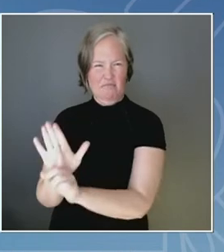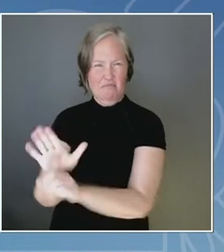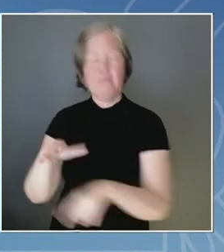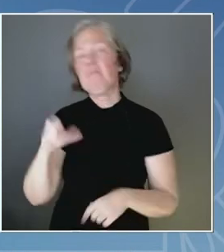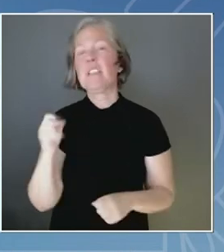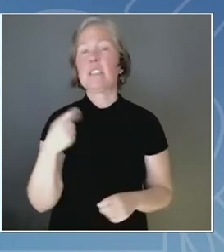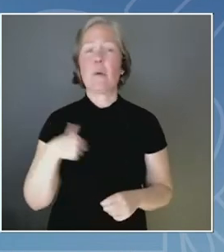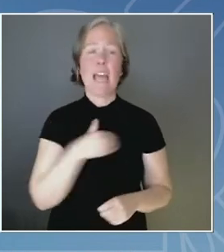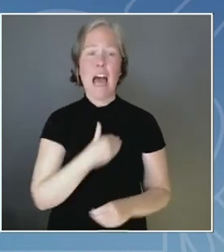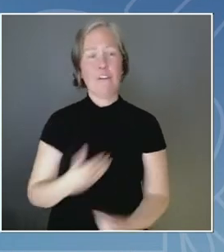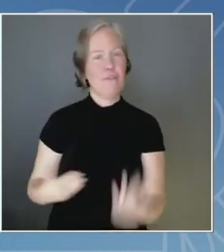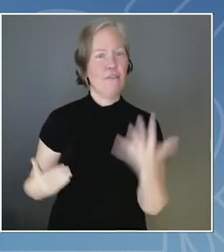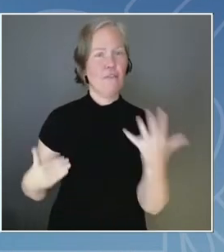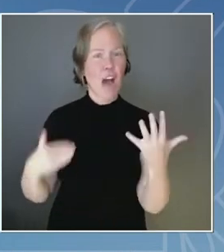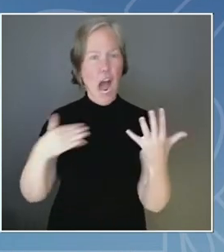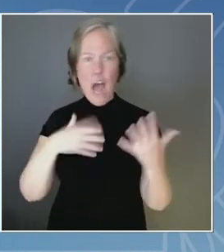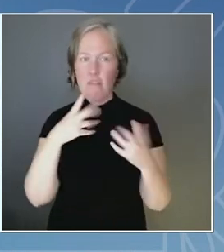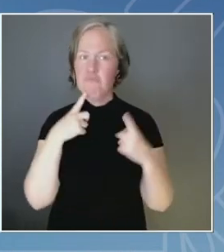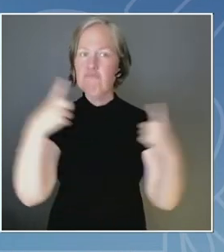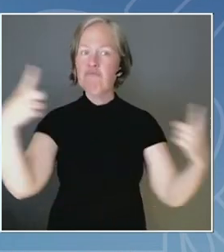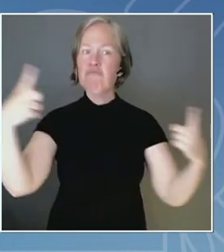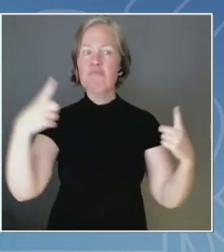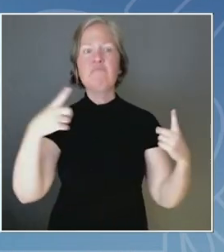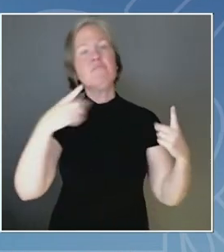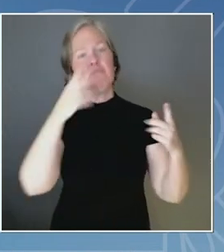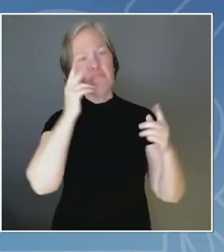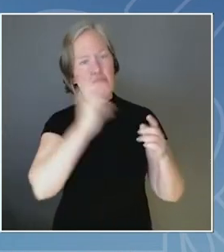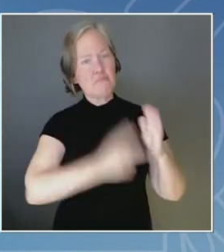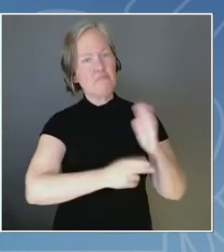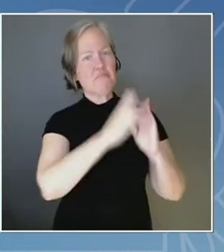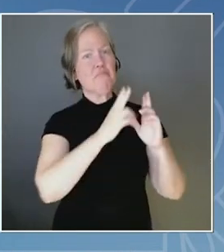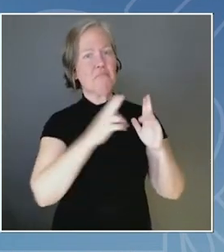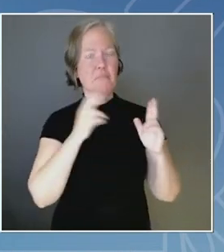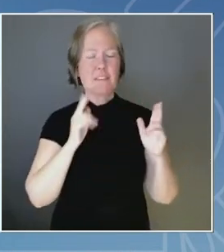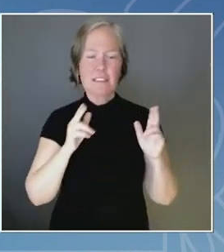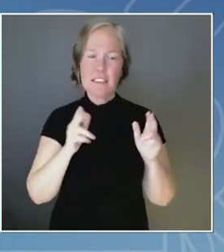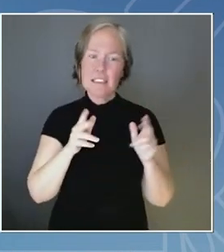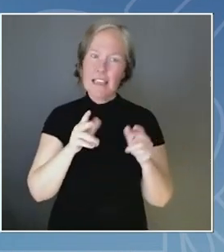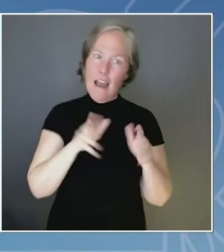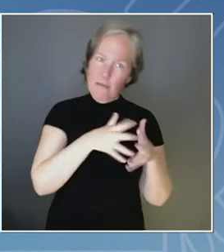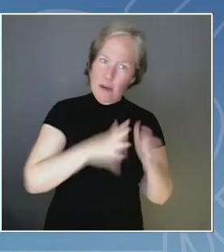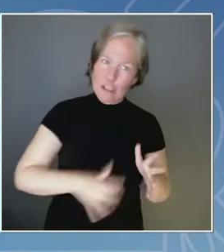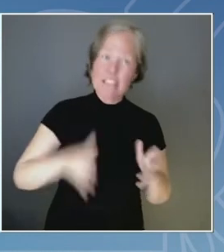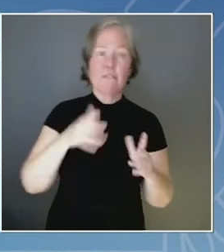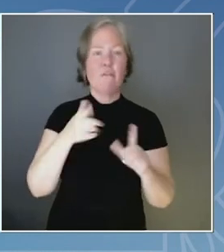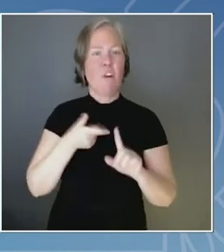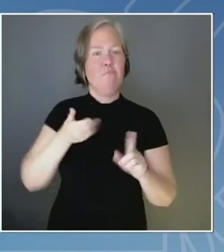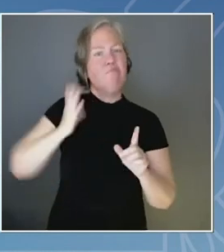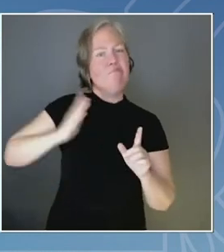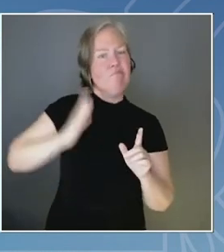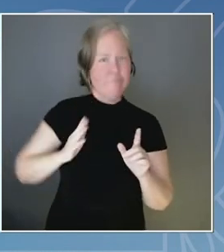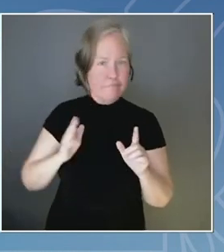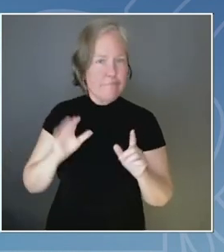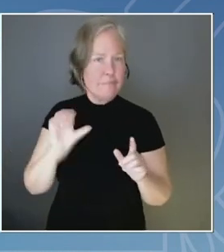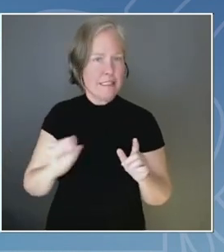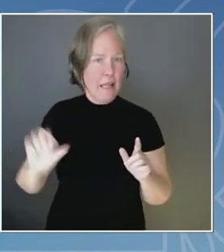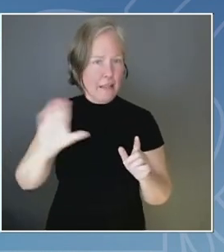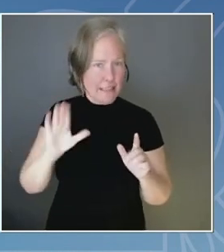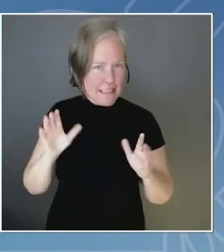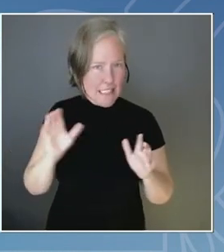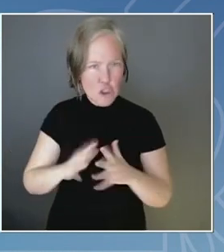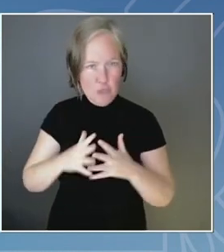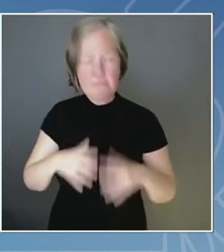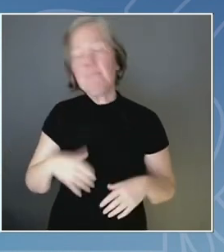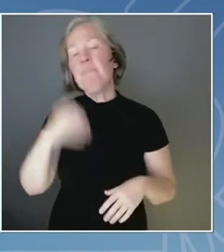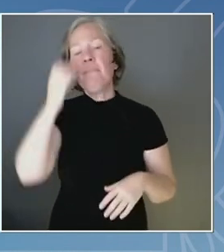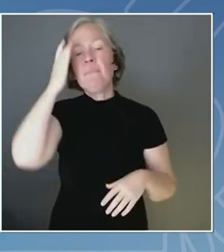patriotic Americans of Southeast Asian heritage. And by learning about the contributions that our guests and their families made to the United States, we will better understand